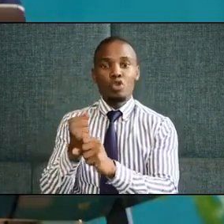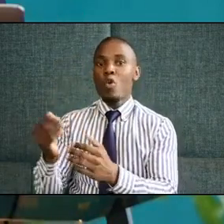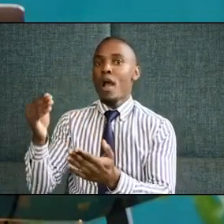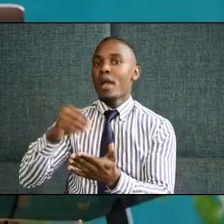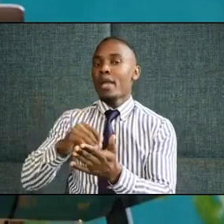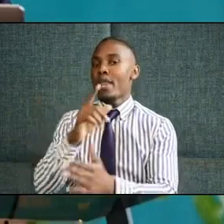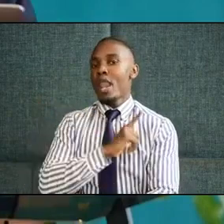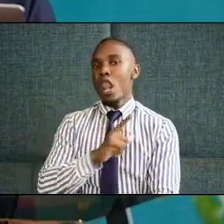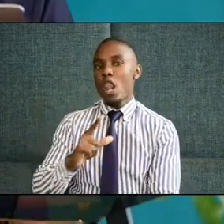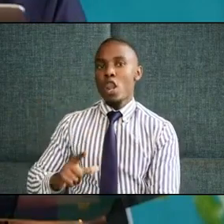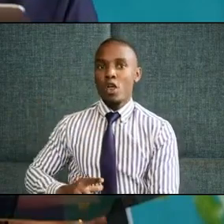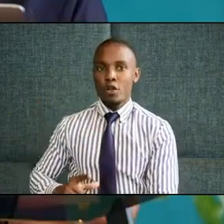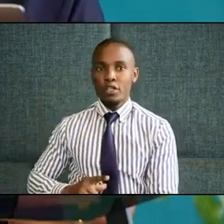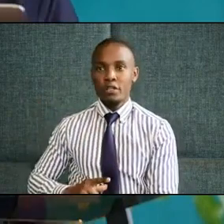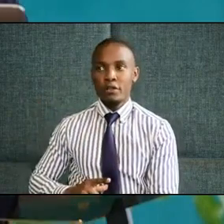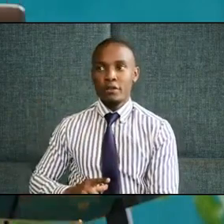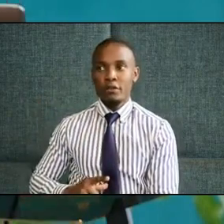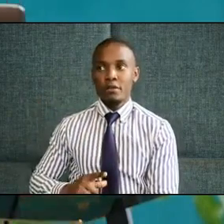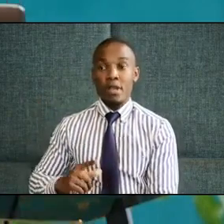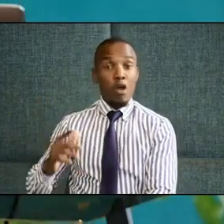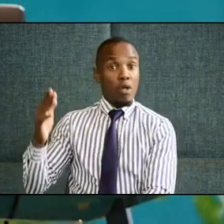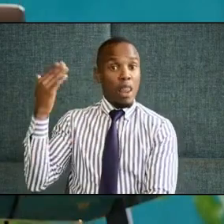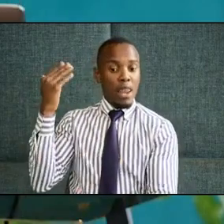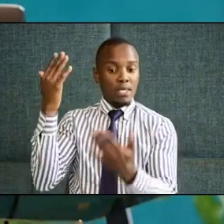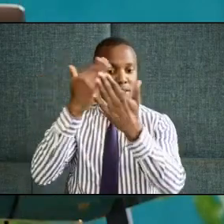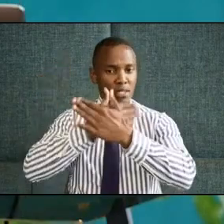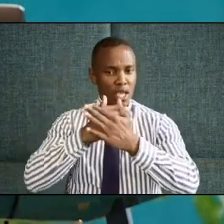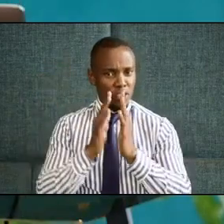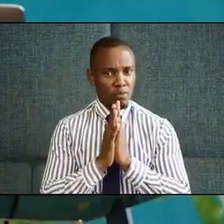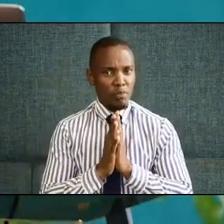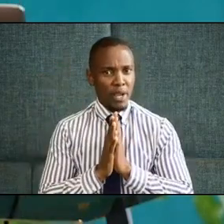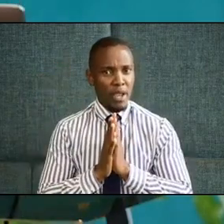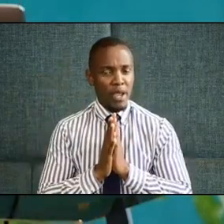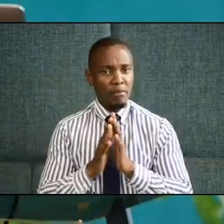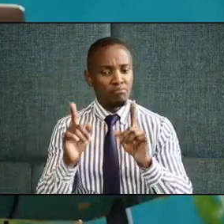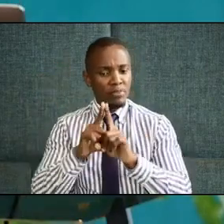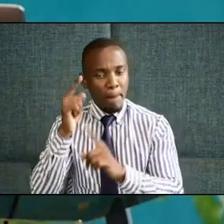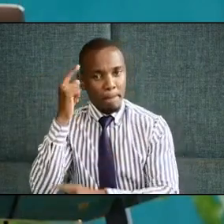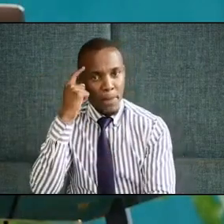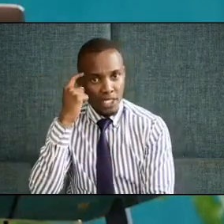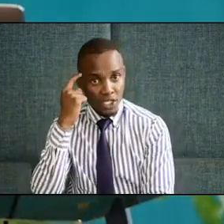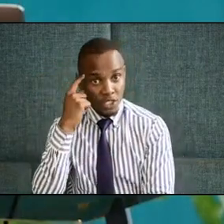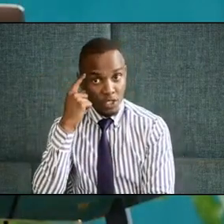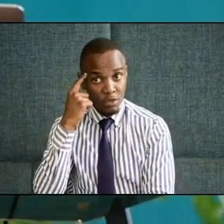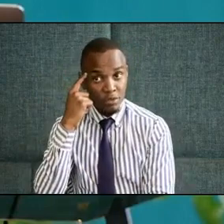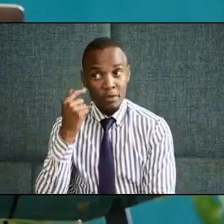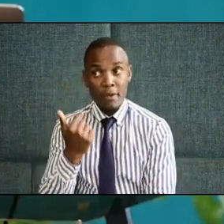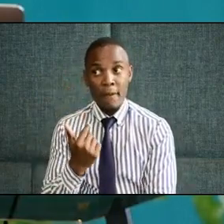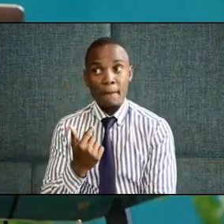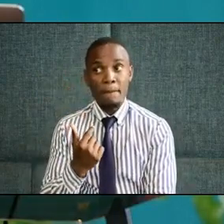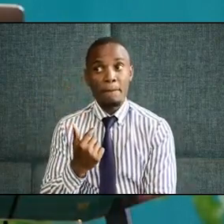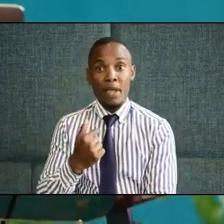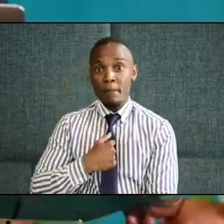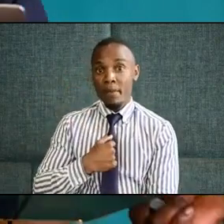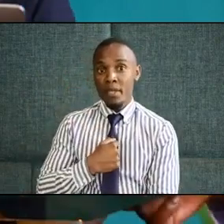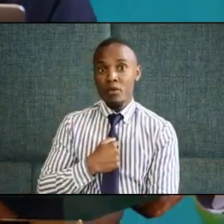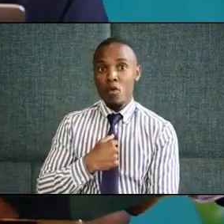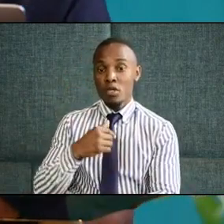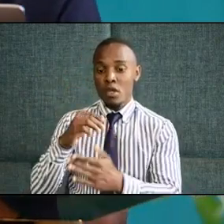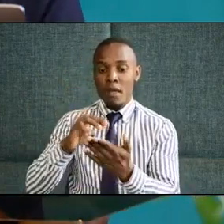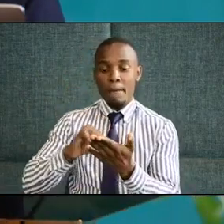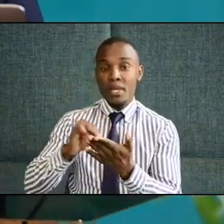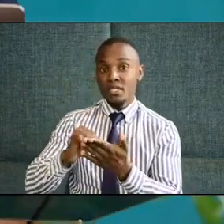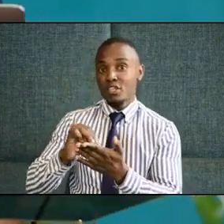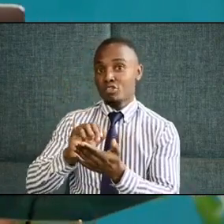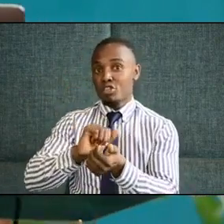Lord. During last night's prayer and meditation, this dawn, I sent a message to the leadership